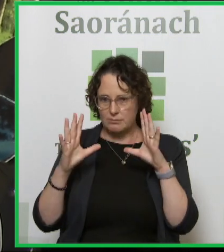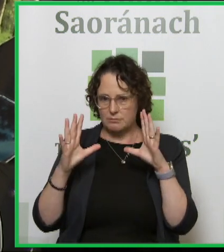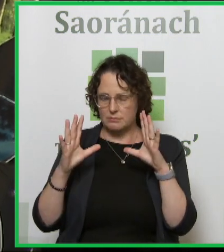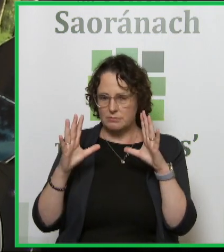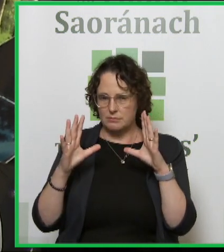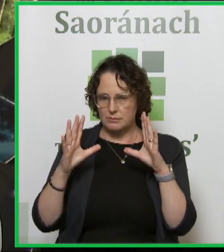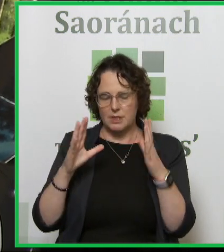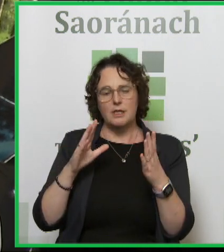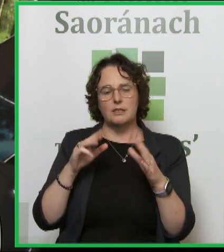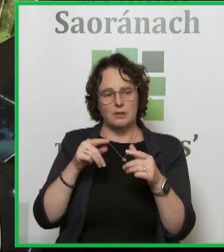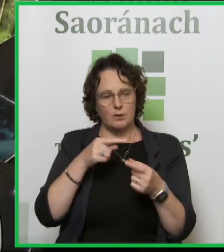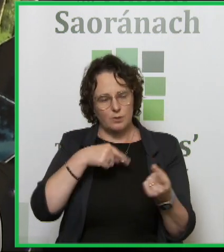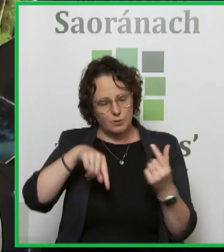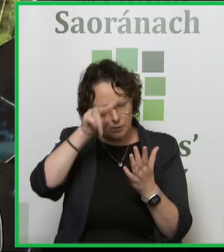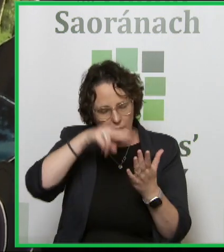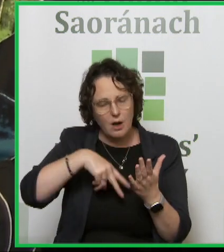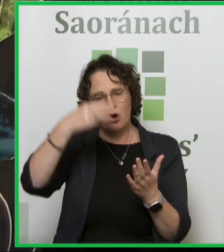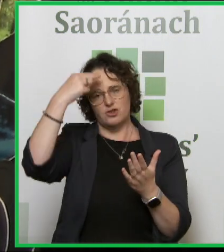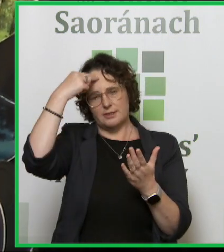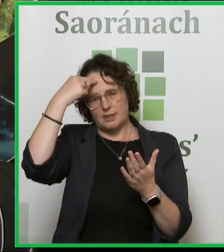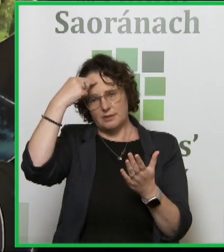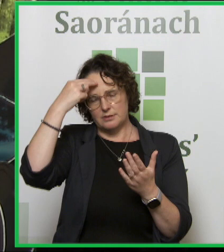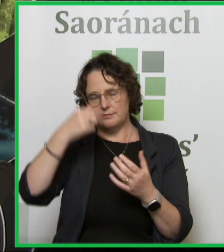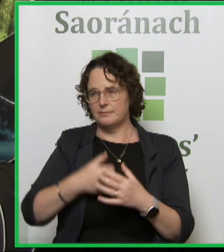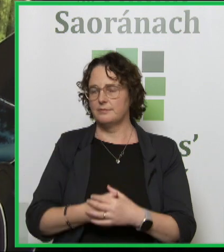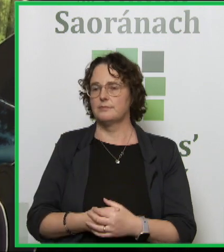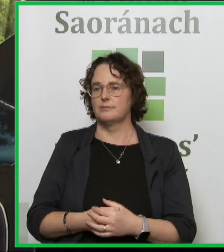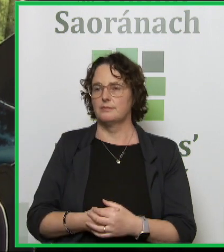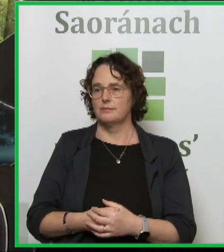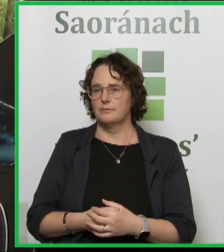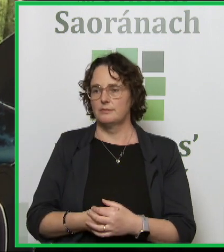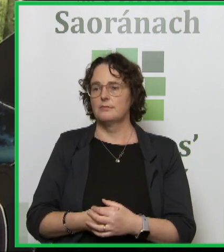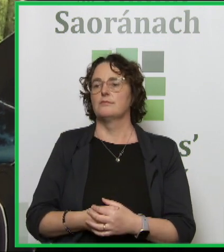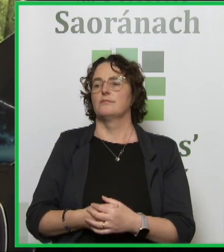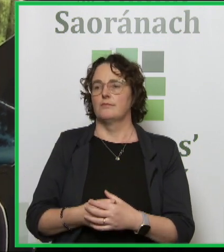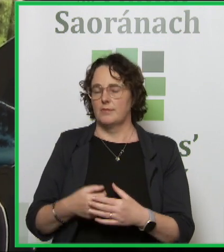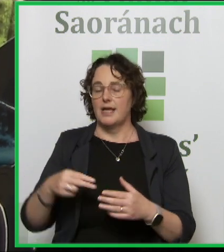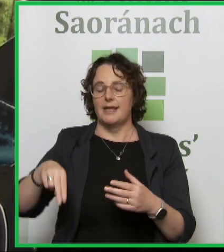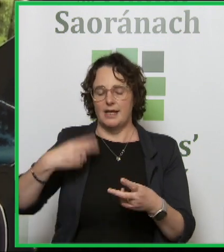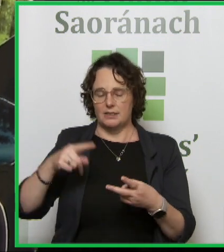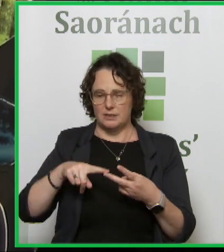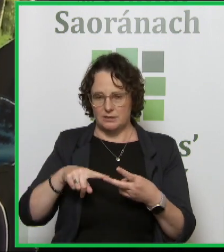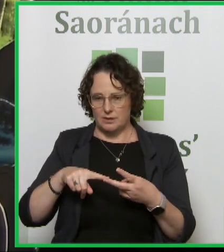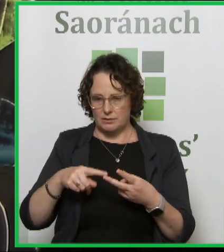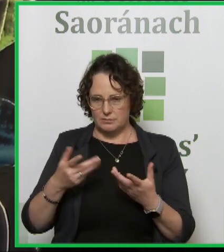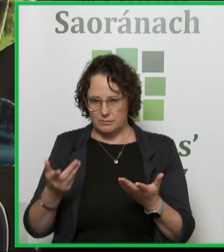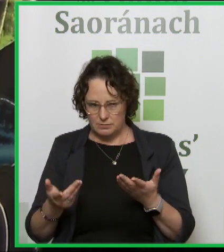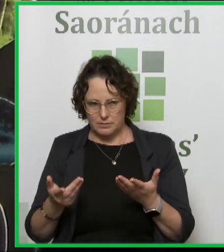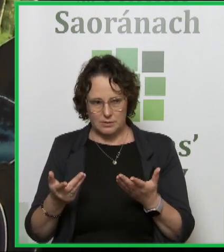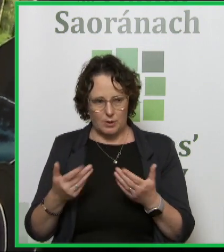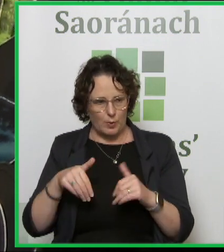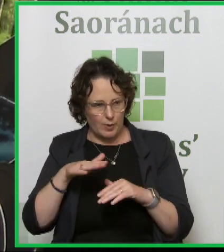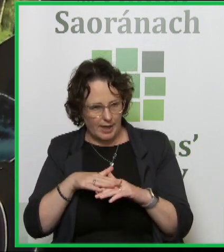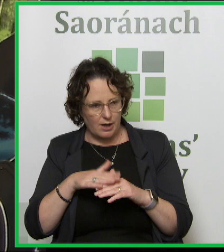that people understand it. And after that then, you need to look at where it best lands and how to get it done. Small number